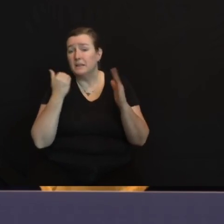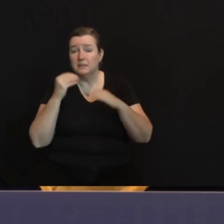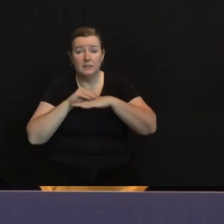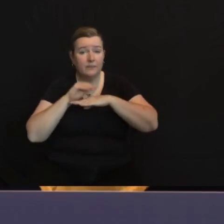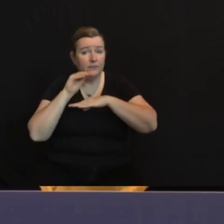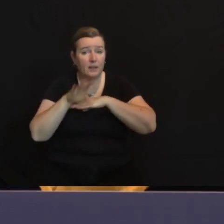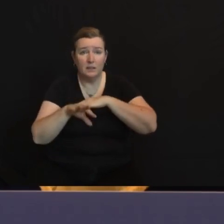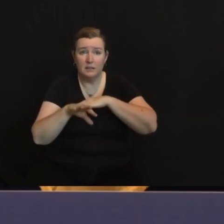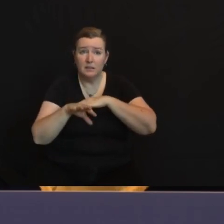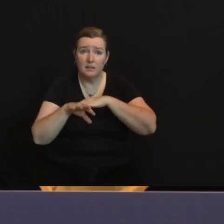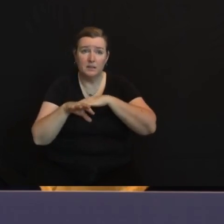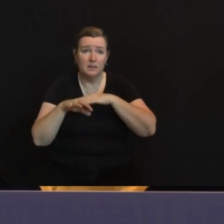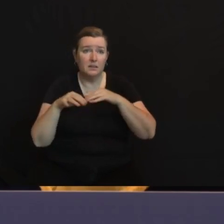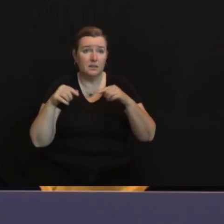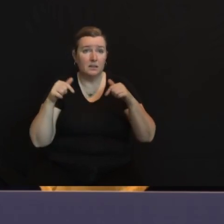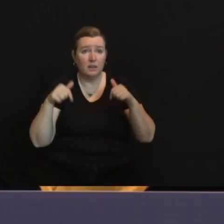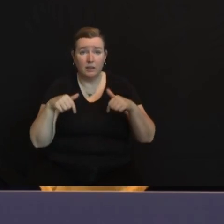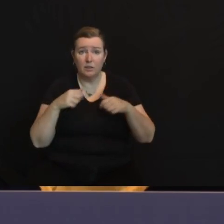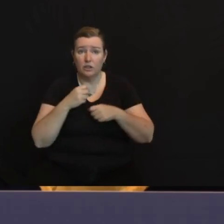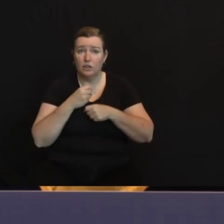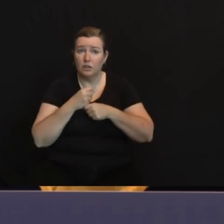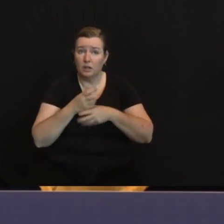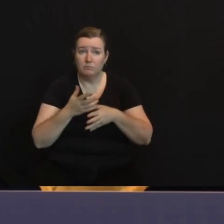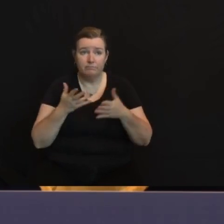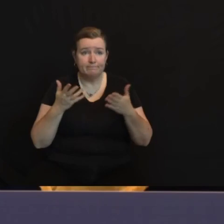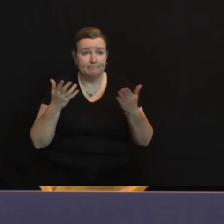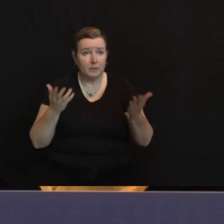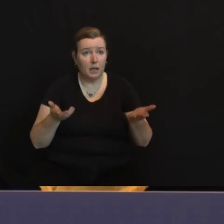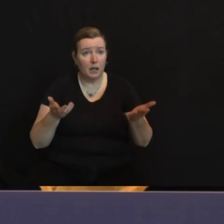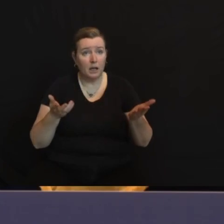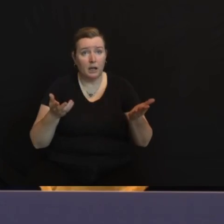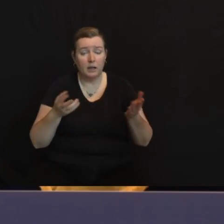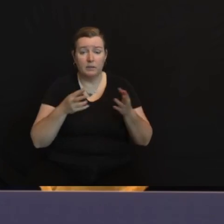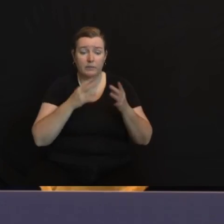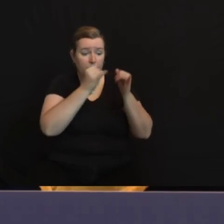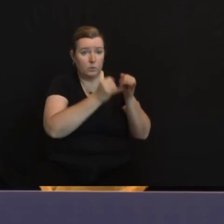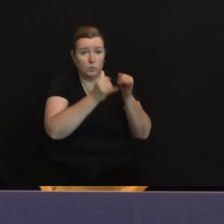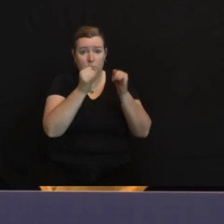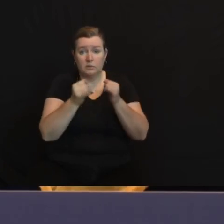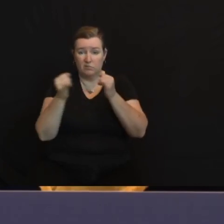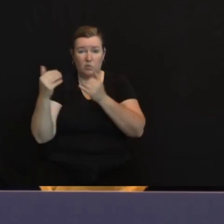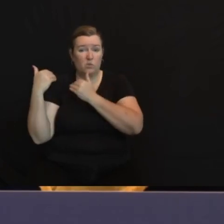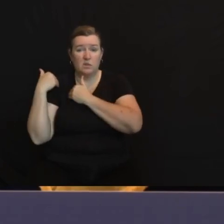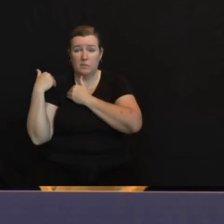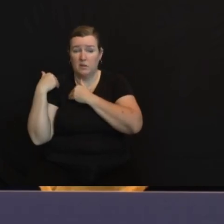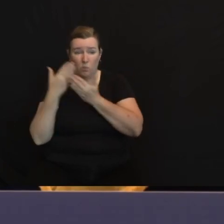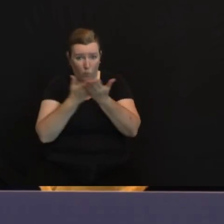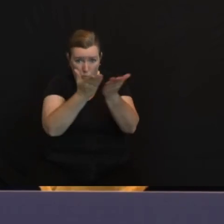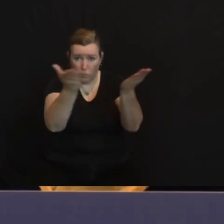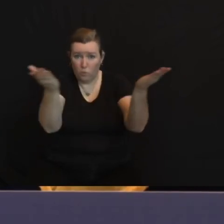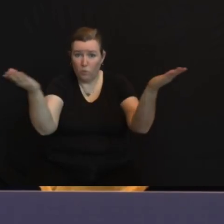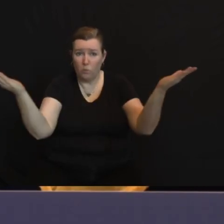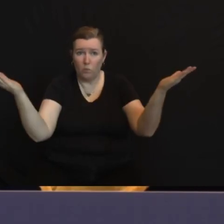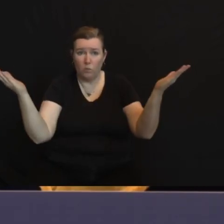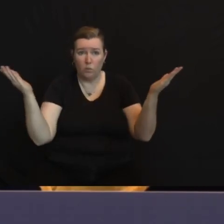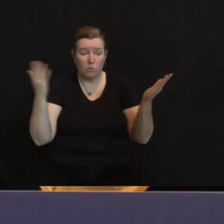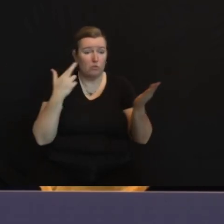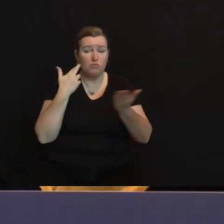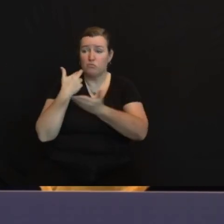individual call to arms right now, that folks have to do everything they can, especially when they're in a